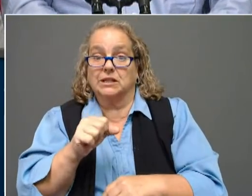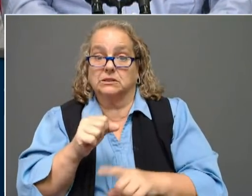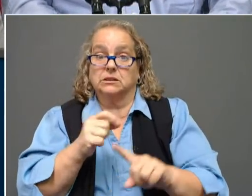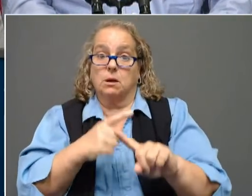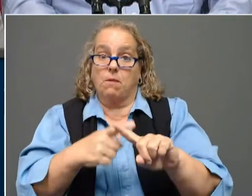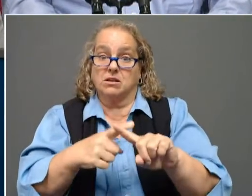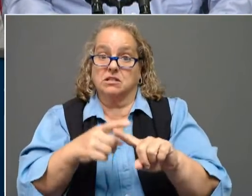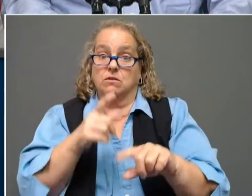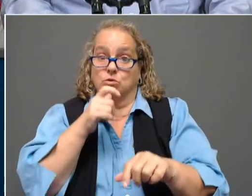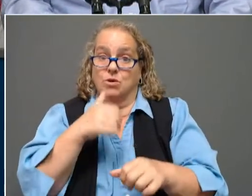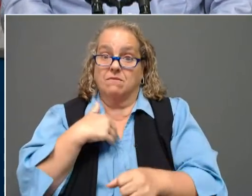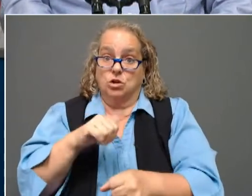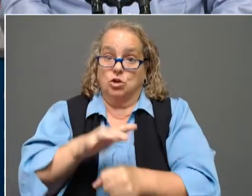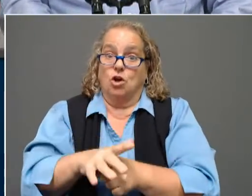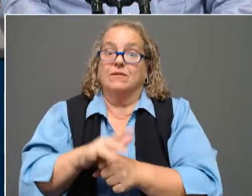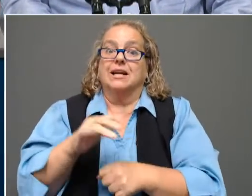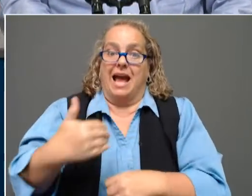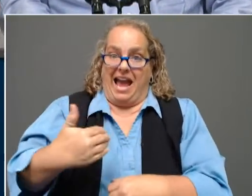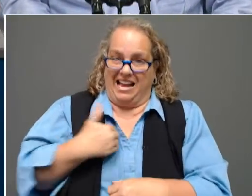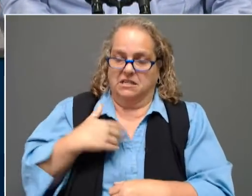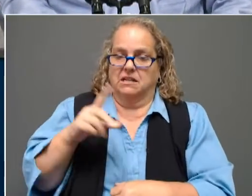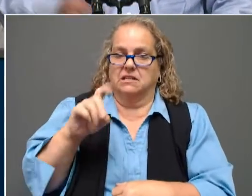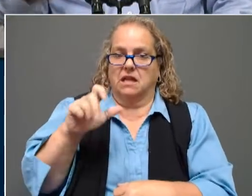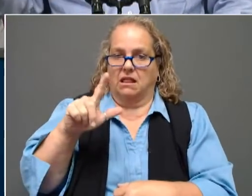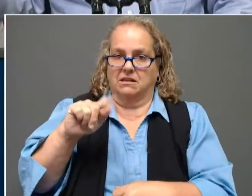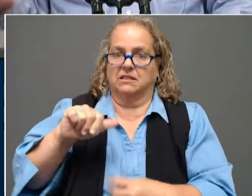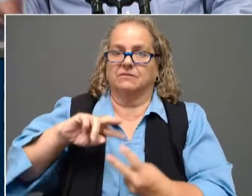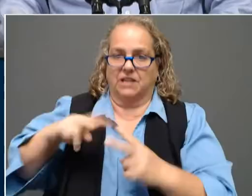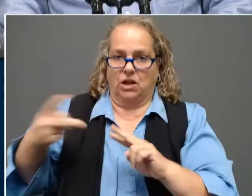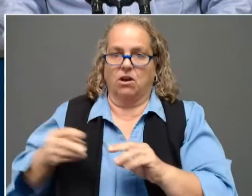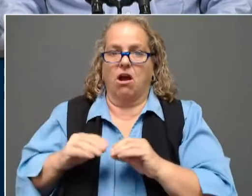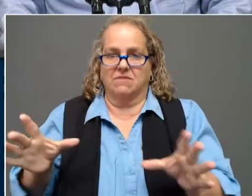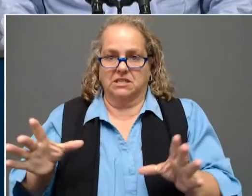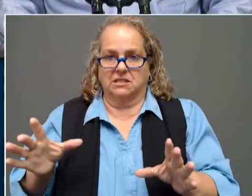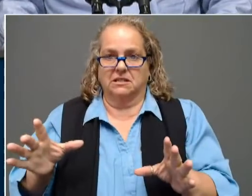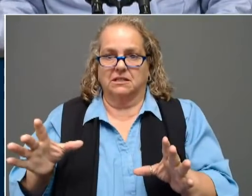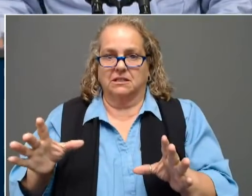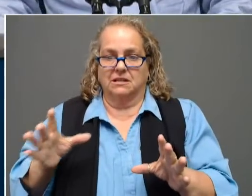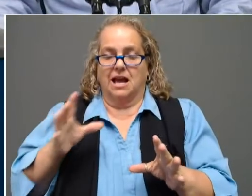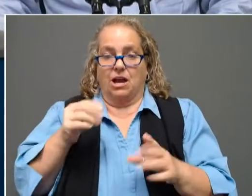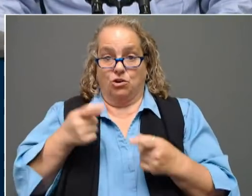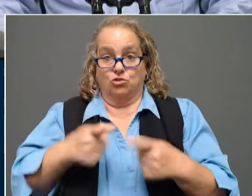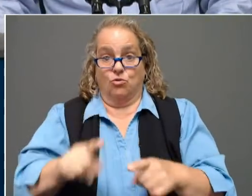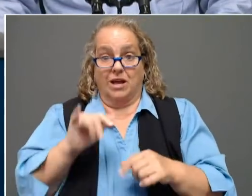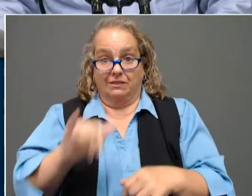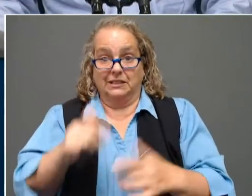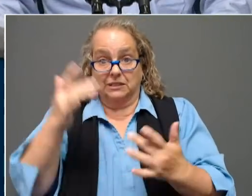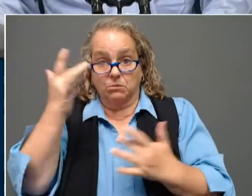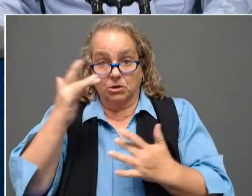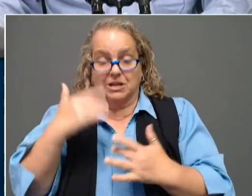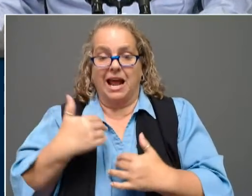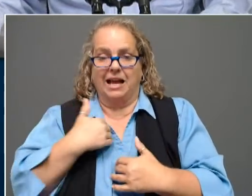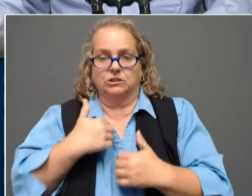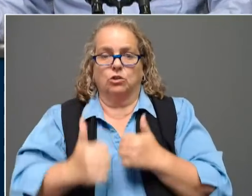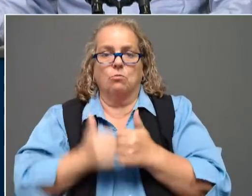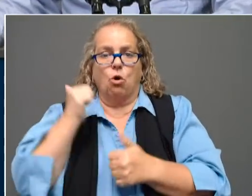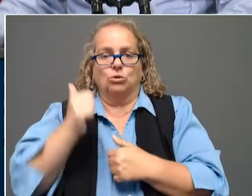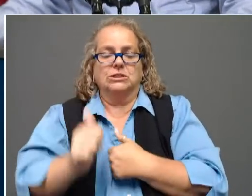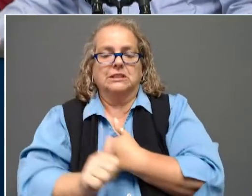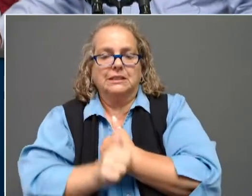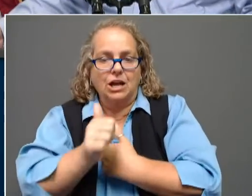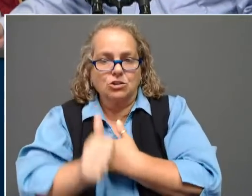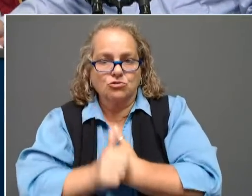variant and therefore has, in the course of this pandemic, the most dangerous variant that we